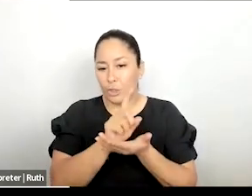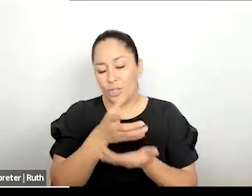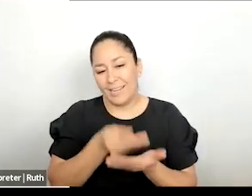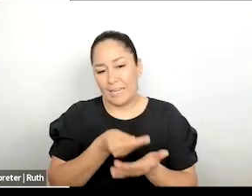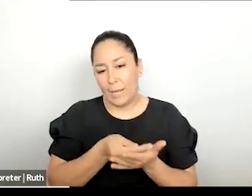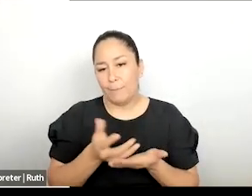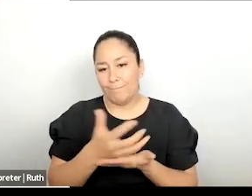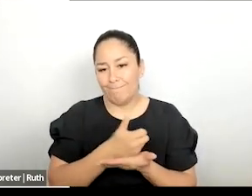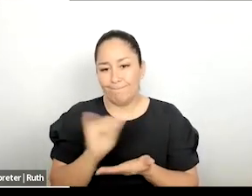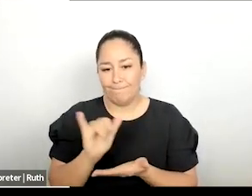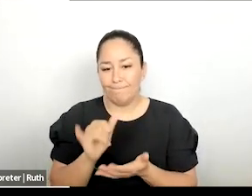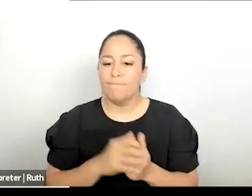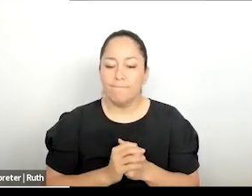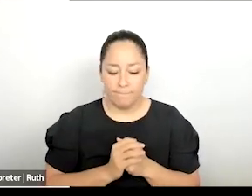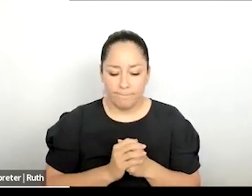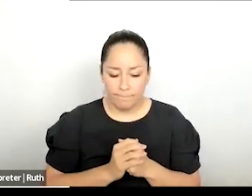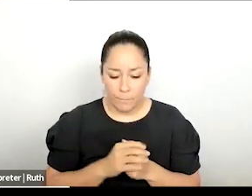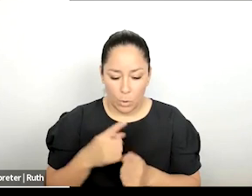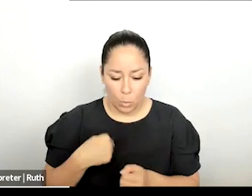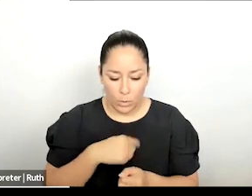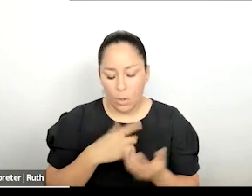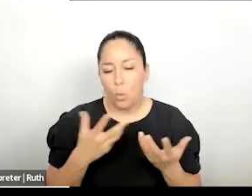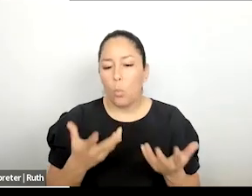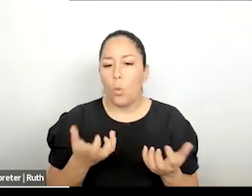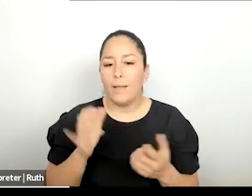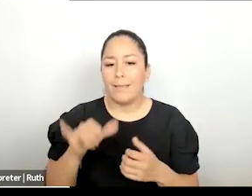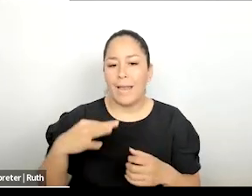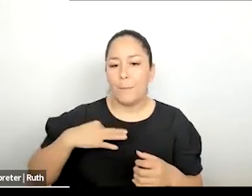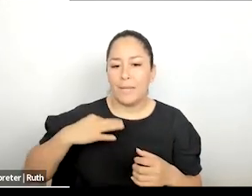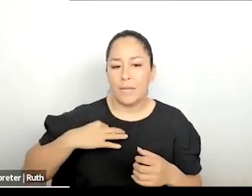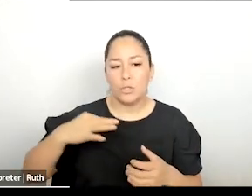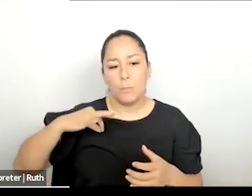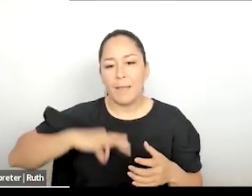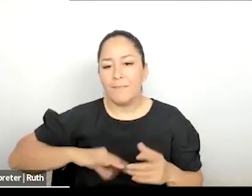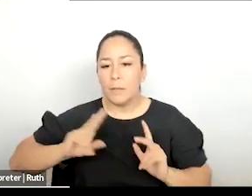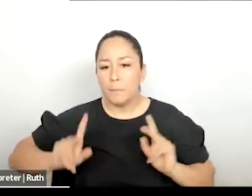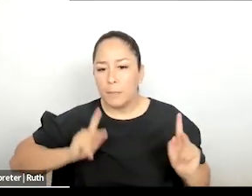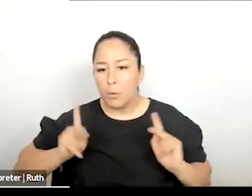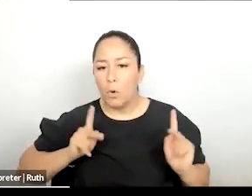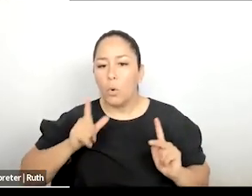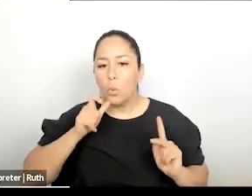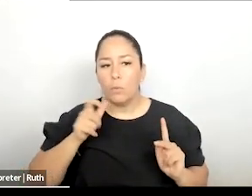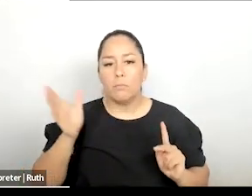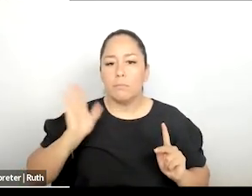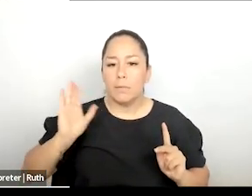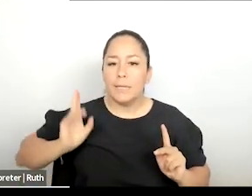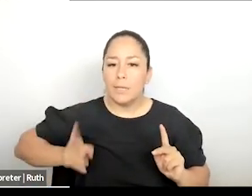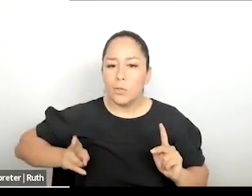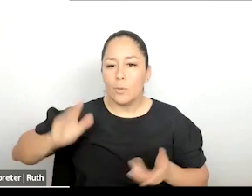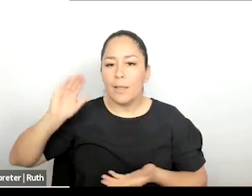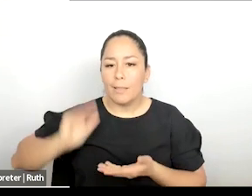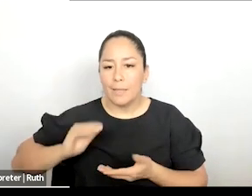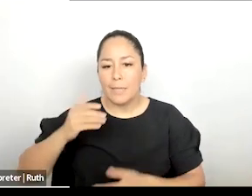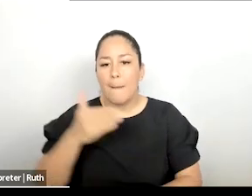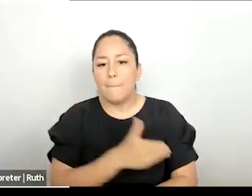And we want the applications to benefit persons who have historically had less power, privilege, and